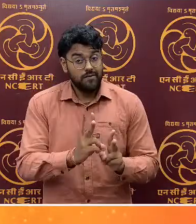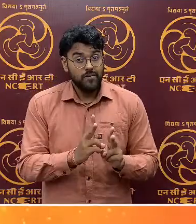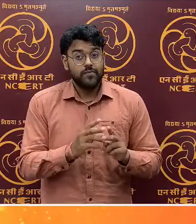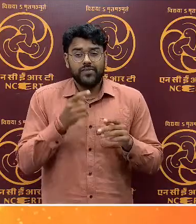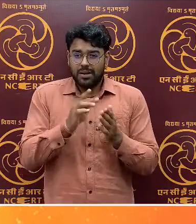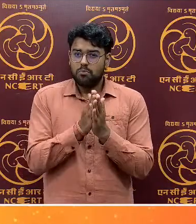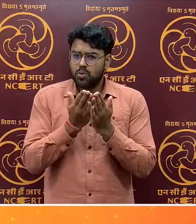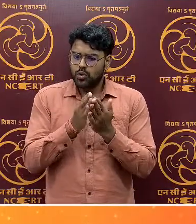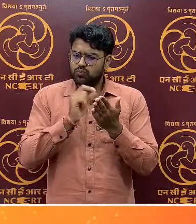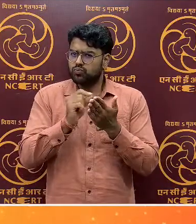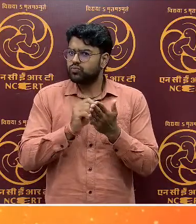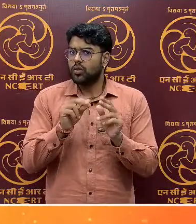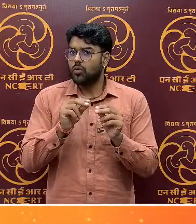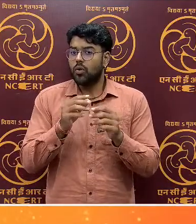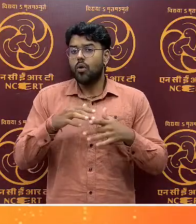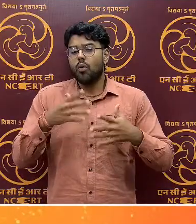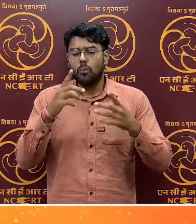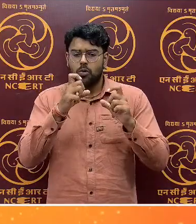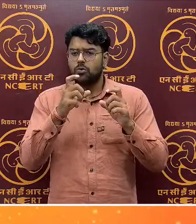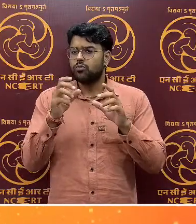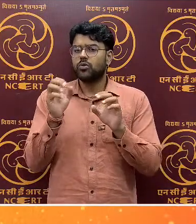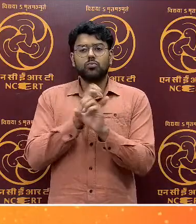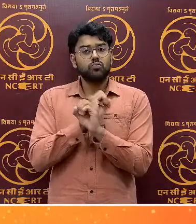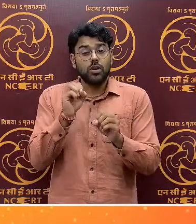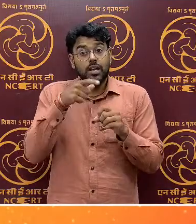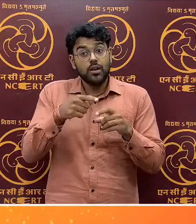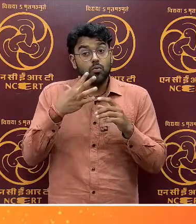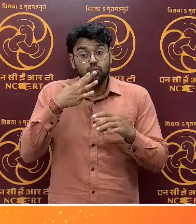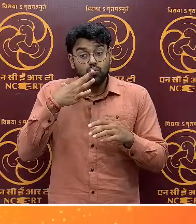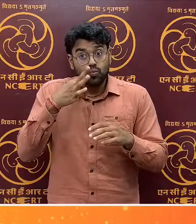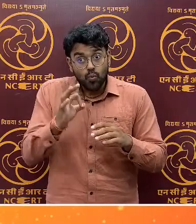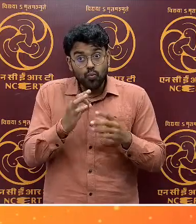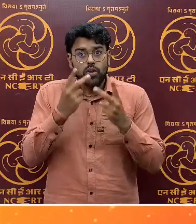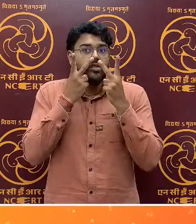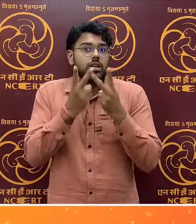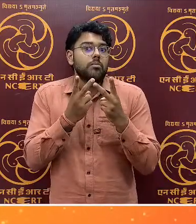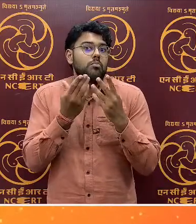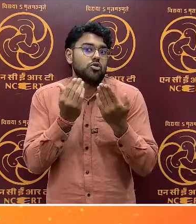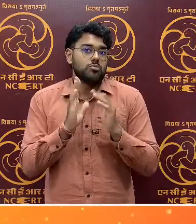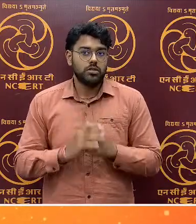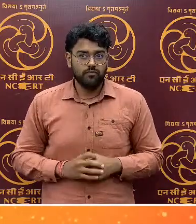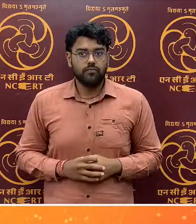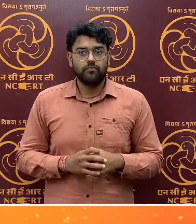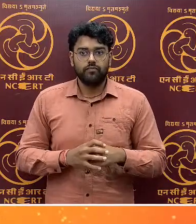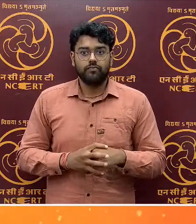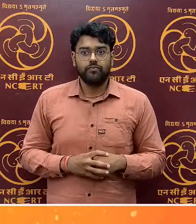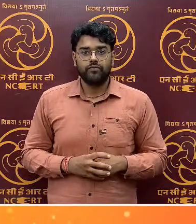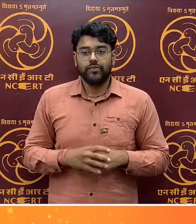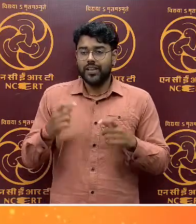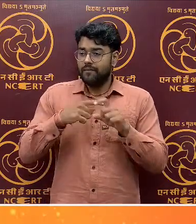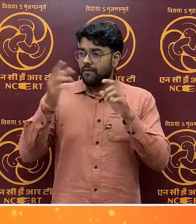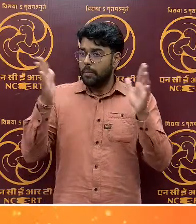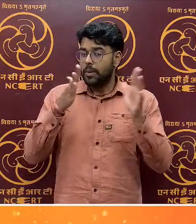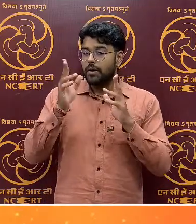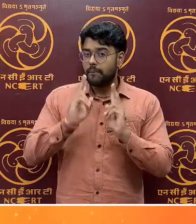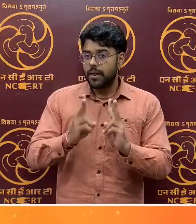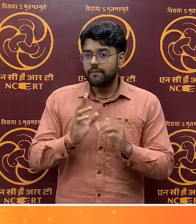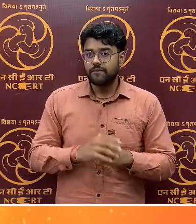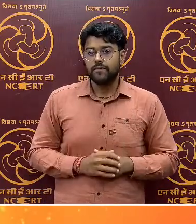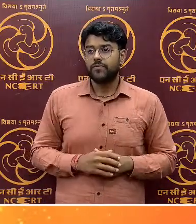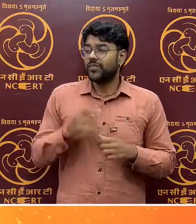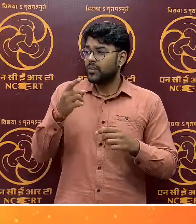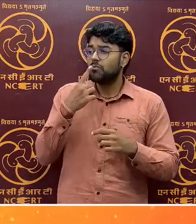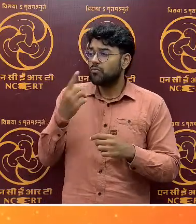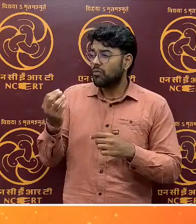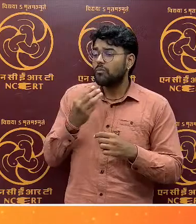the textbooks or just the pictures, they should be actually present in this ecosystem. Environment. And as you mentioned,